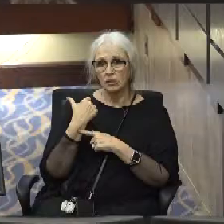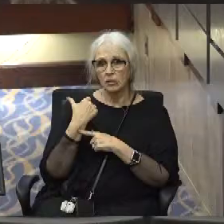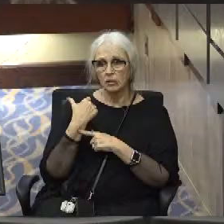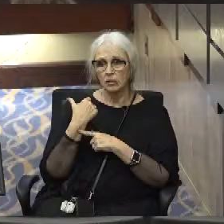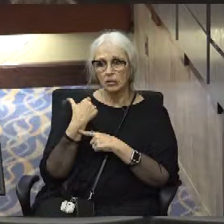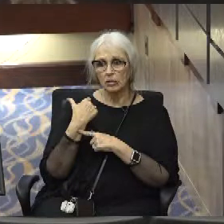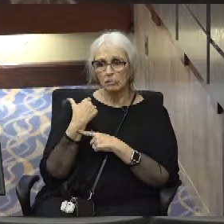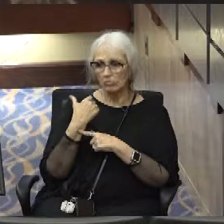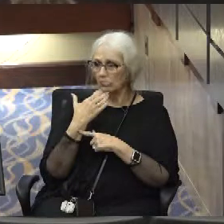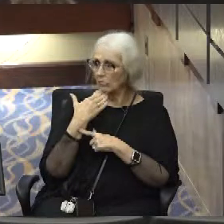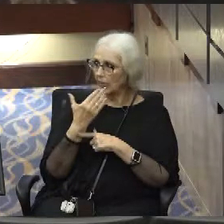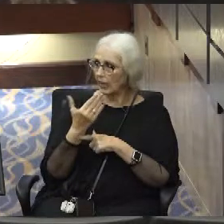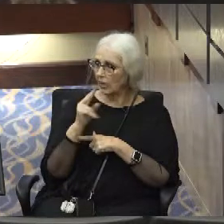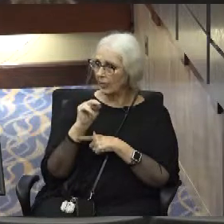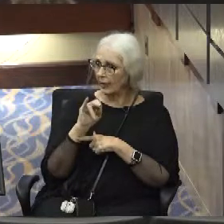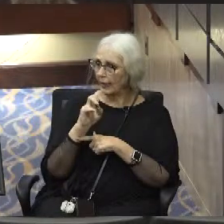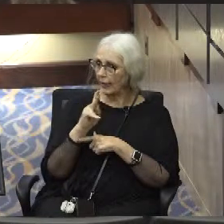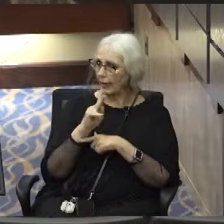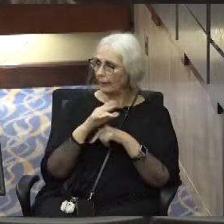Nope. Thank you, Nick.